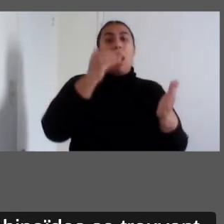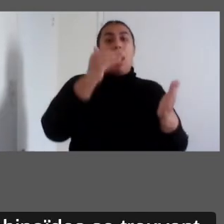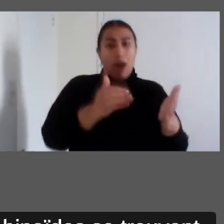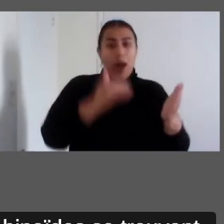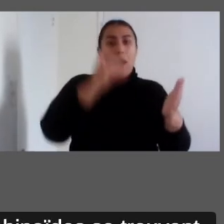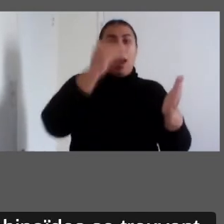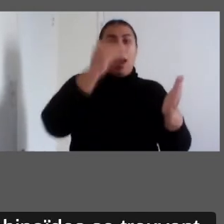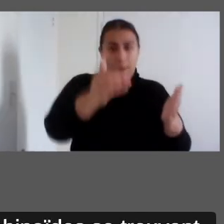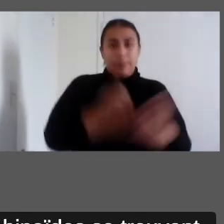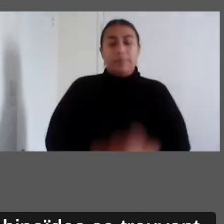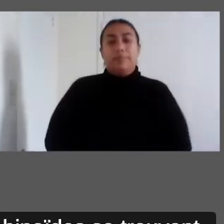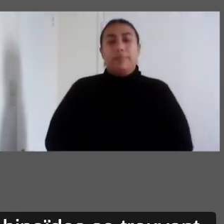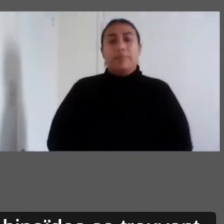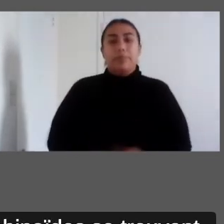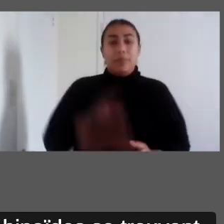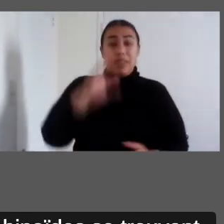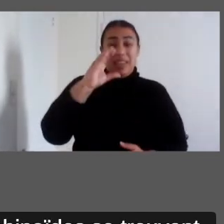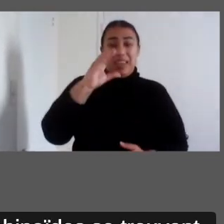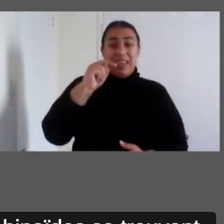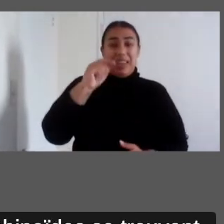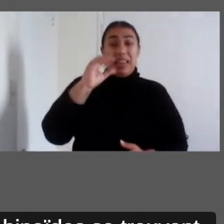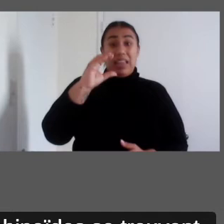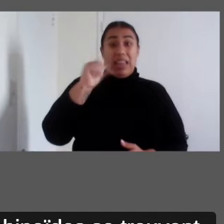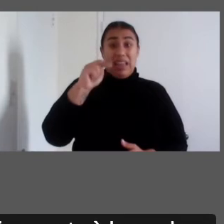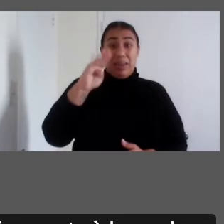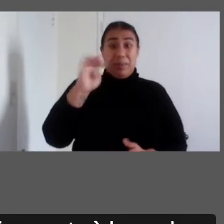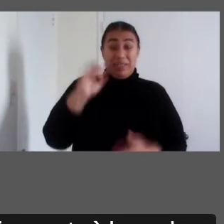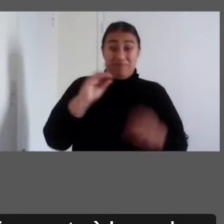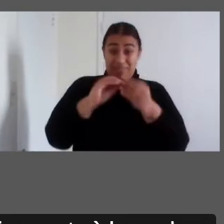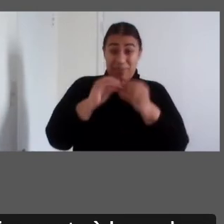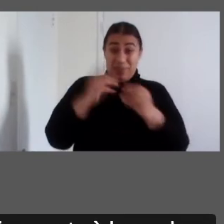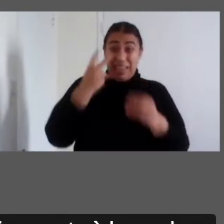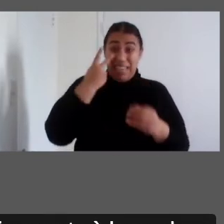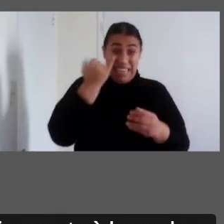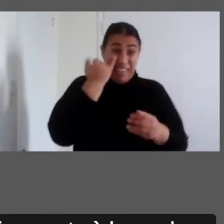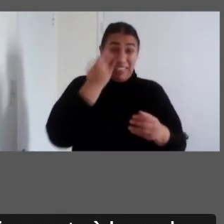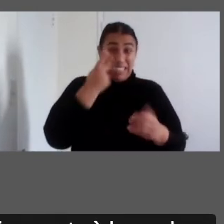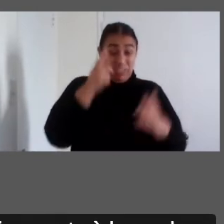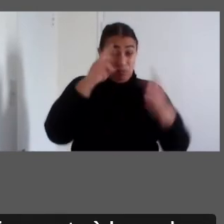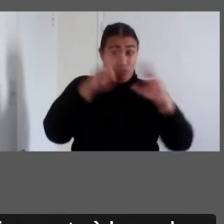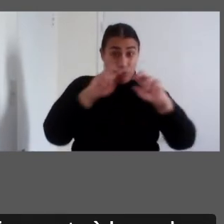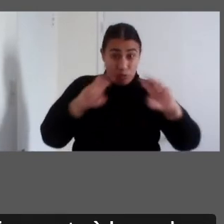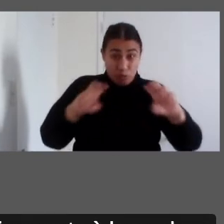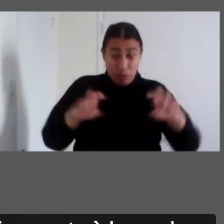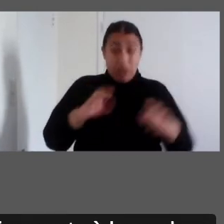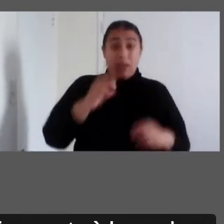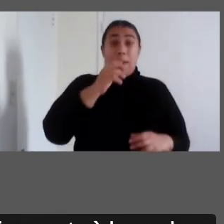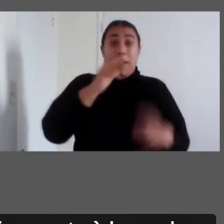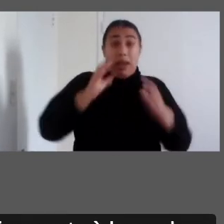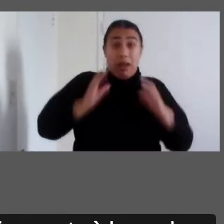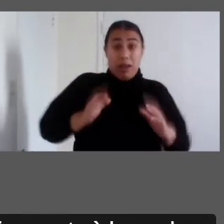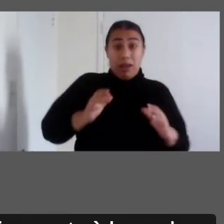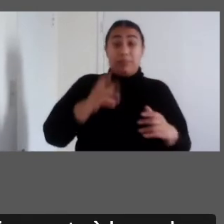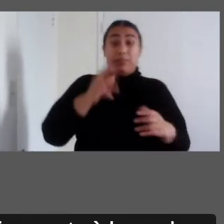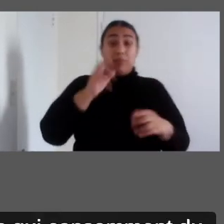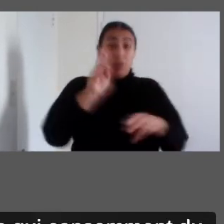that cannabinoid receptors are in both the central nervous system and the vascular system. Multiple studies have been conducted for the use of cannabis-based